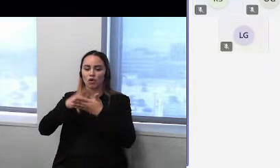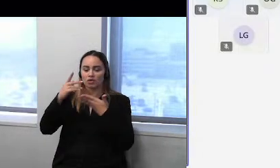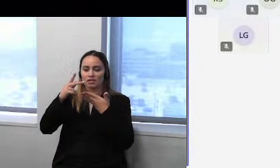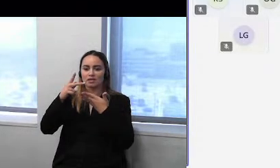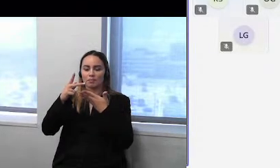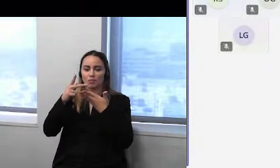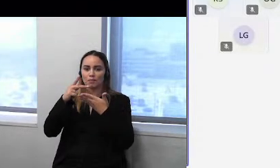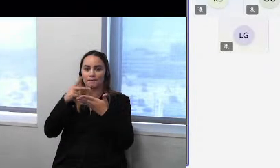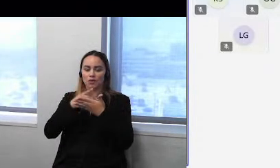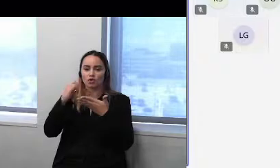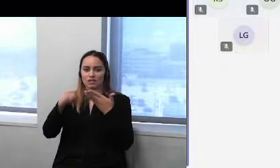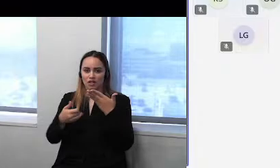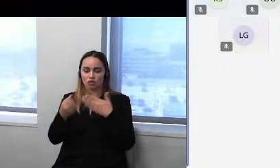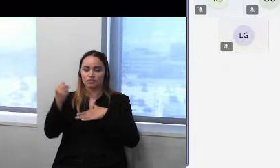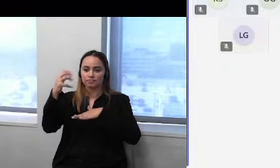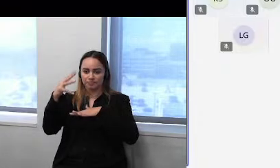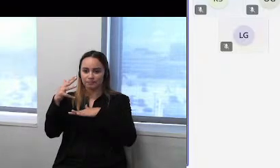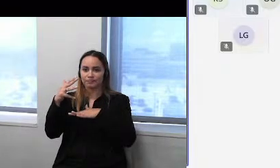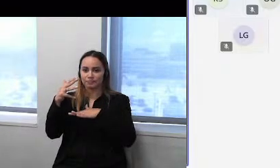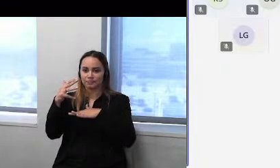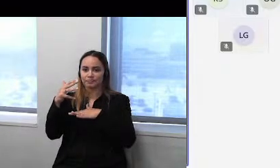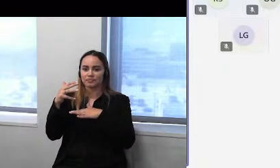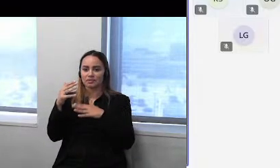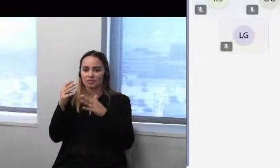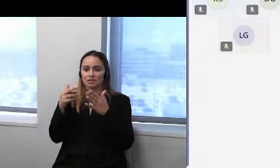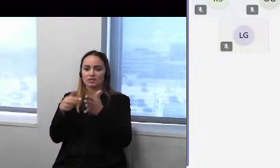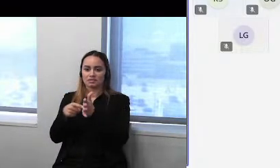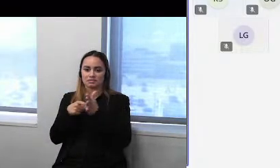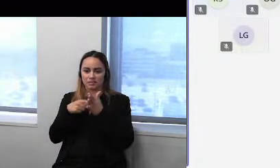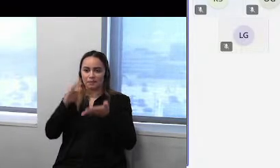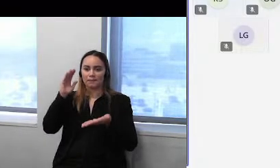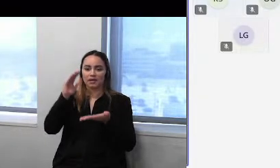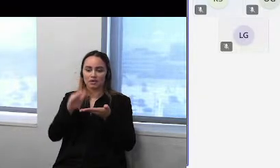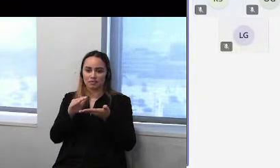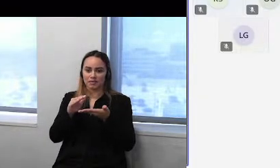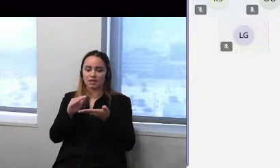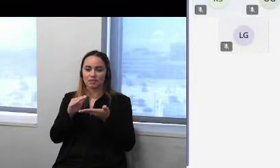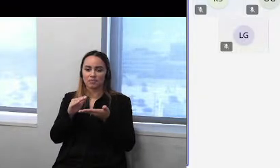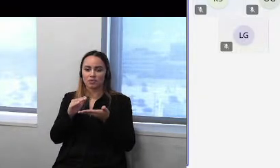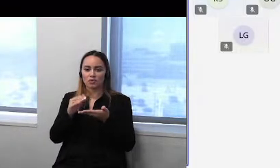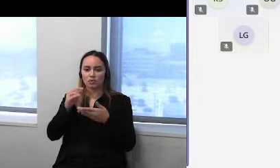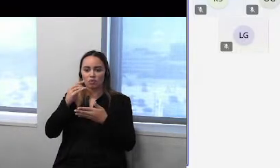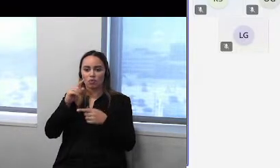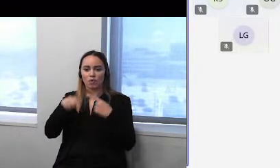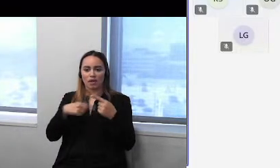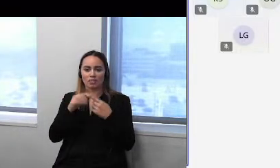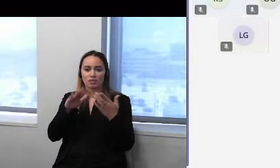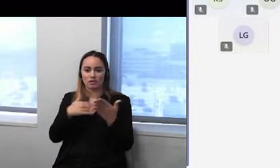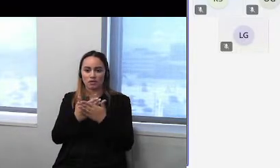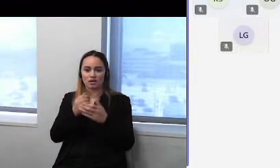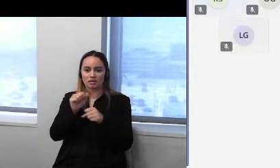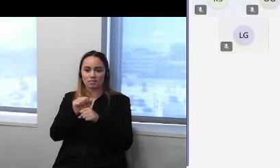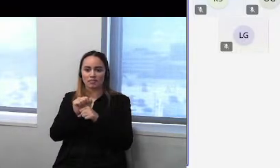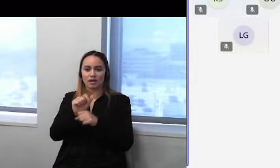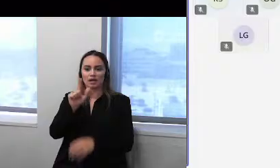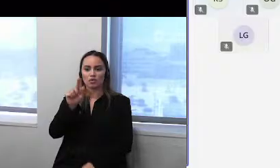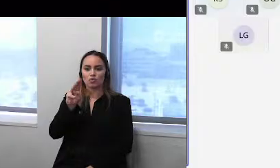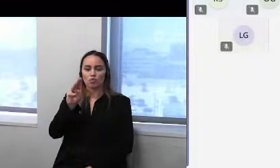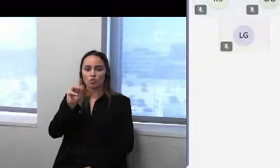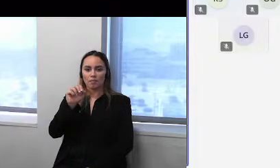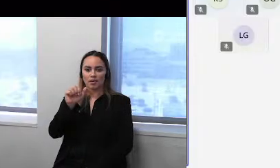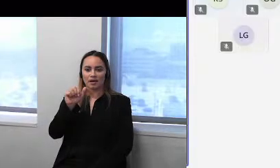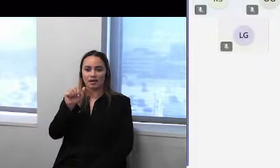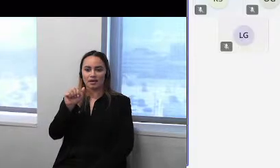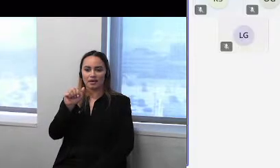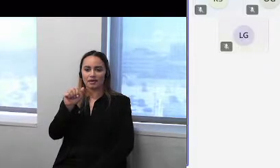you came into Luma, do you know if Luma, first off, MTRs